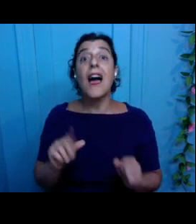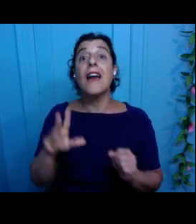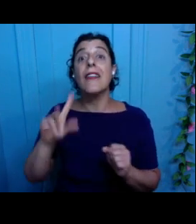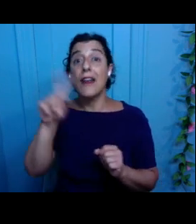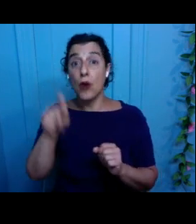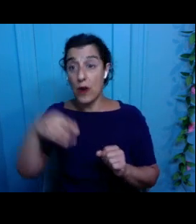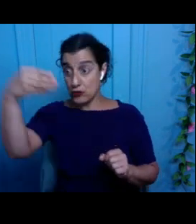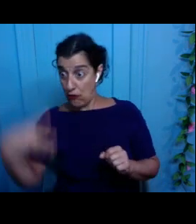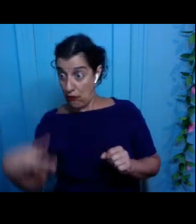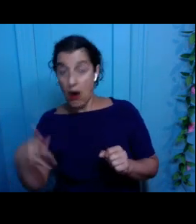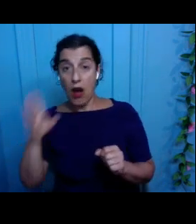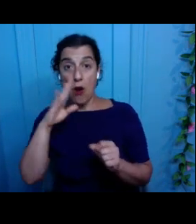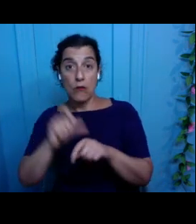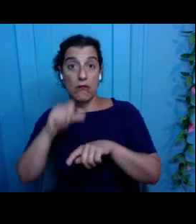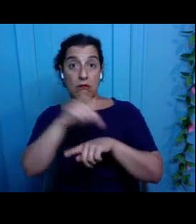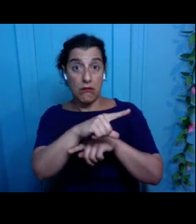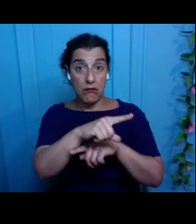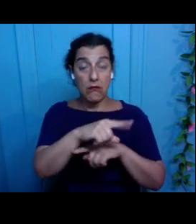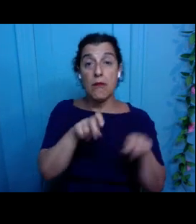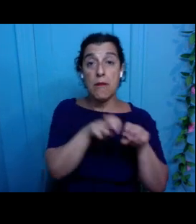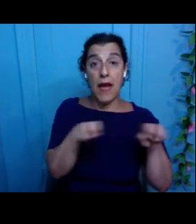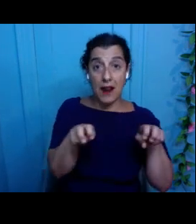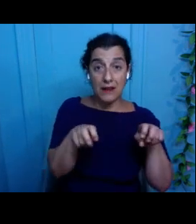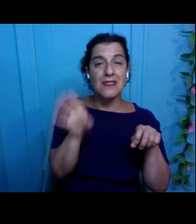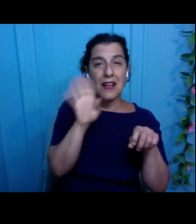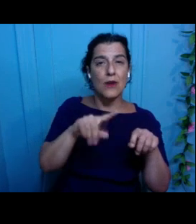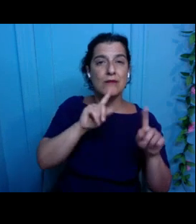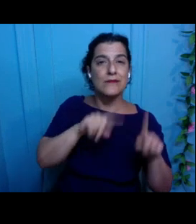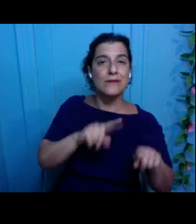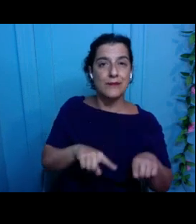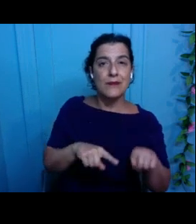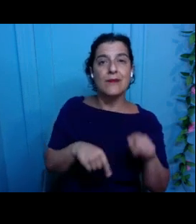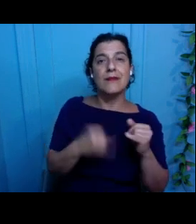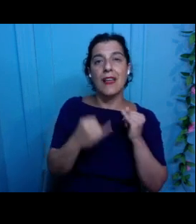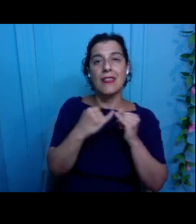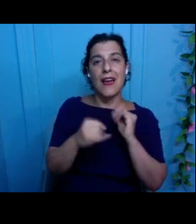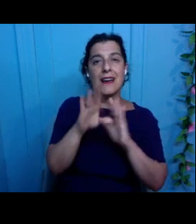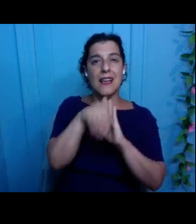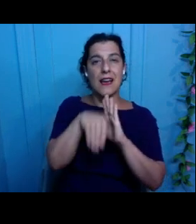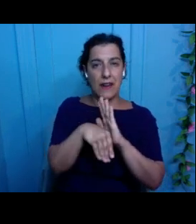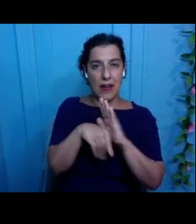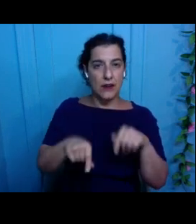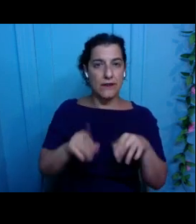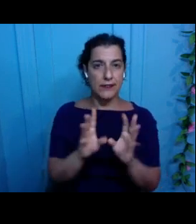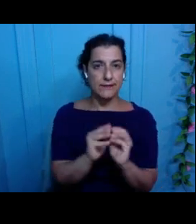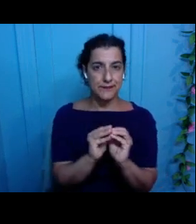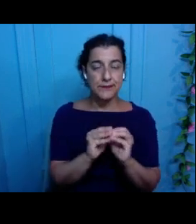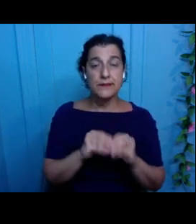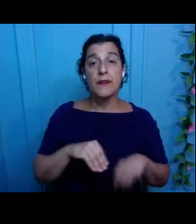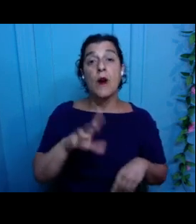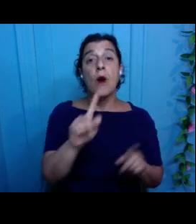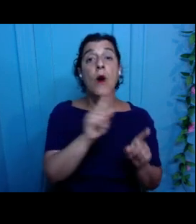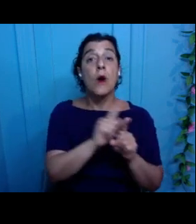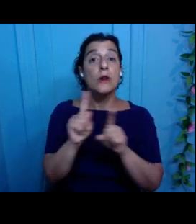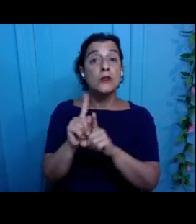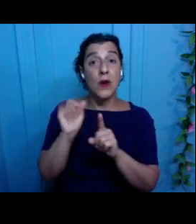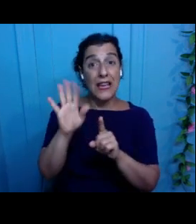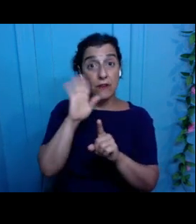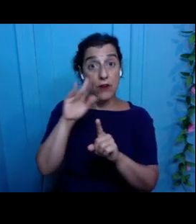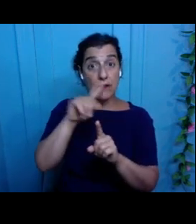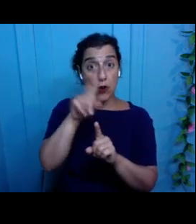that they're received, and they'll answer them during the last half hour of the webinar. And also, if your question is for a specific